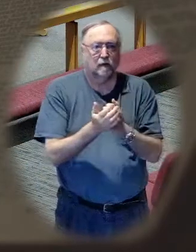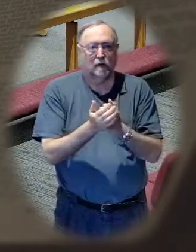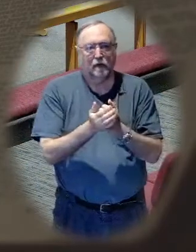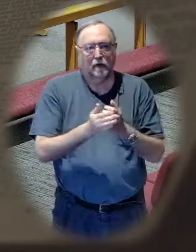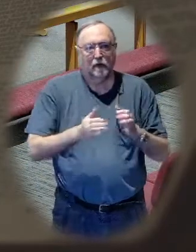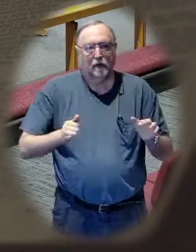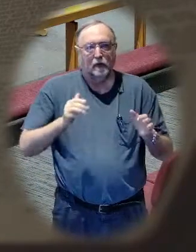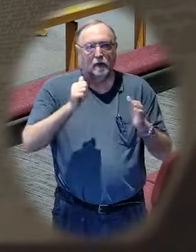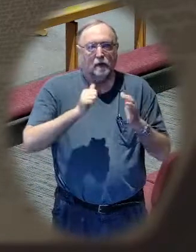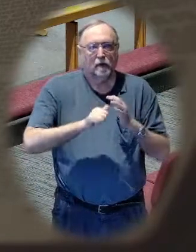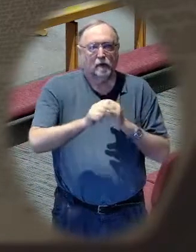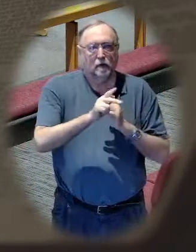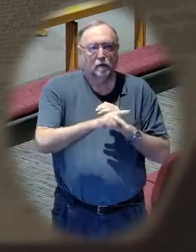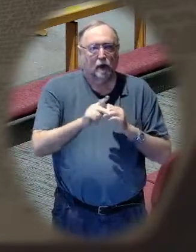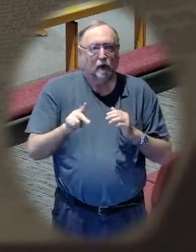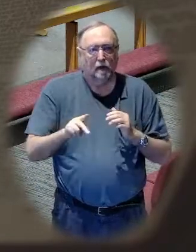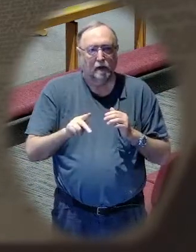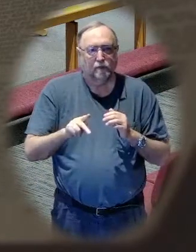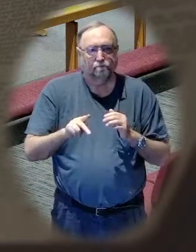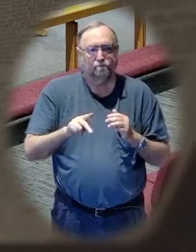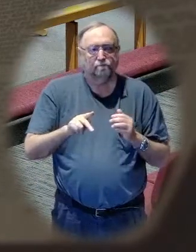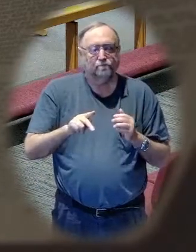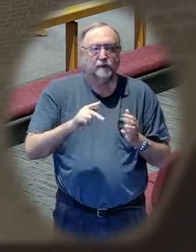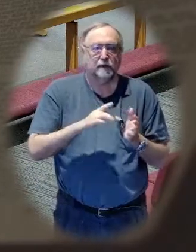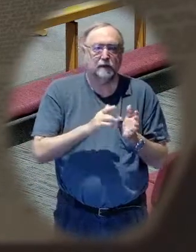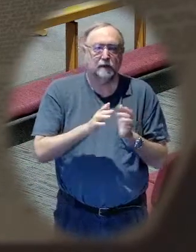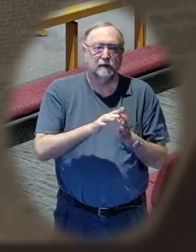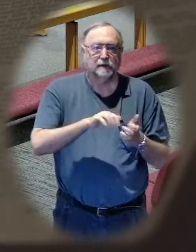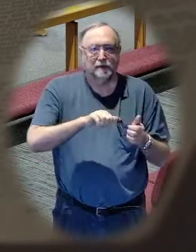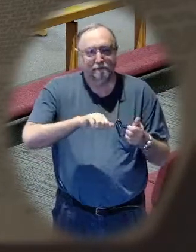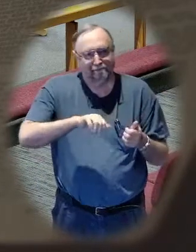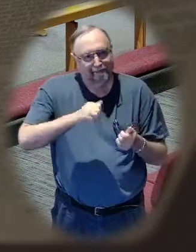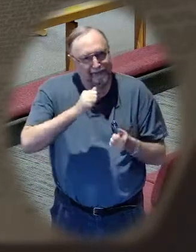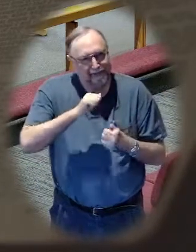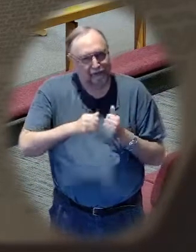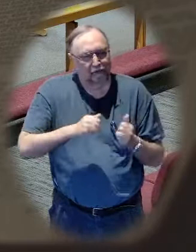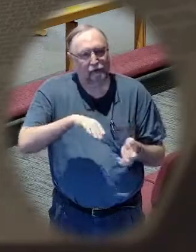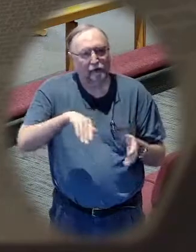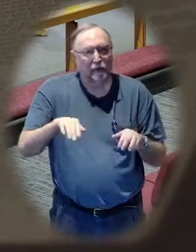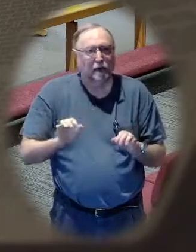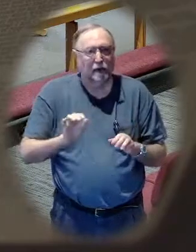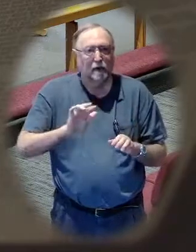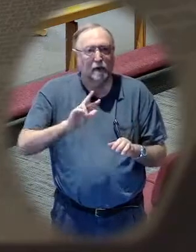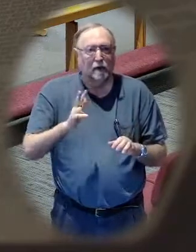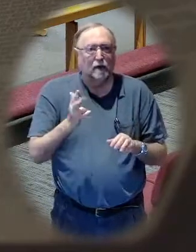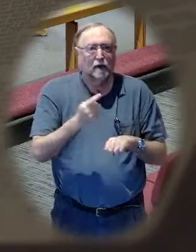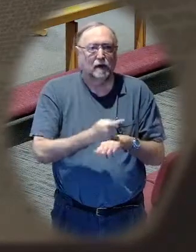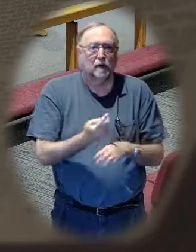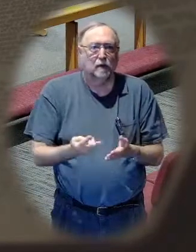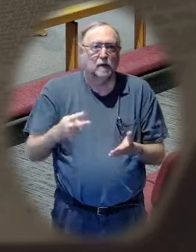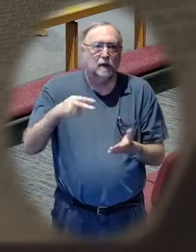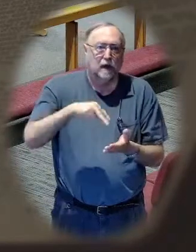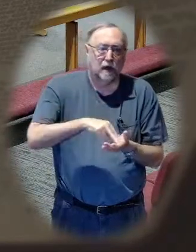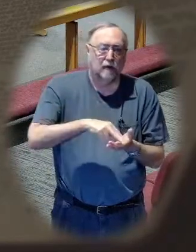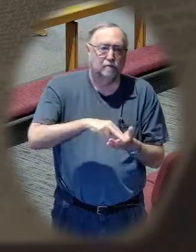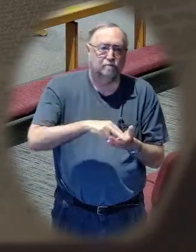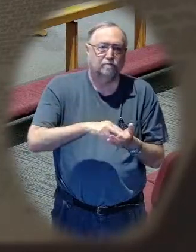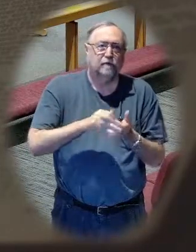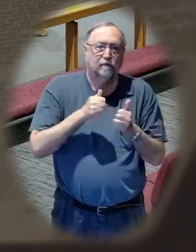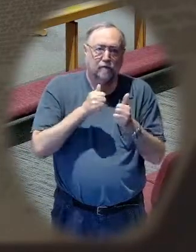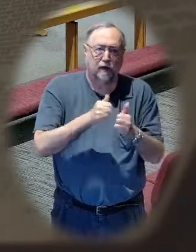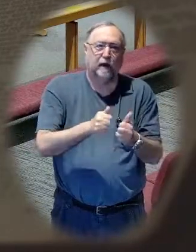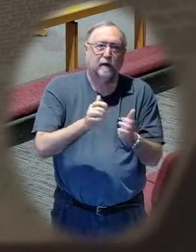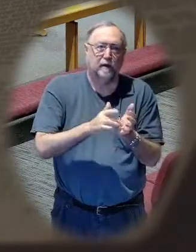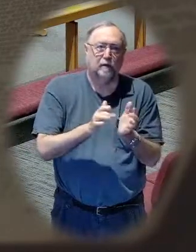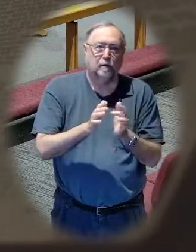crucified also for us under Pontius Pilate. He suffered and was buried. And the third day He rose again, according